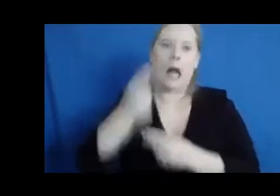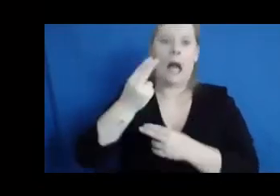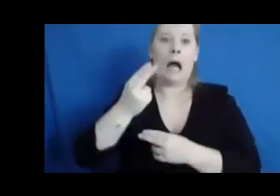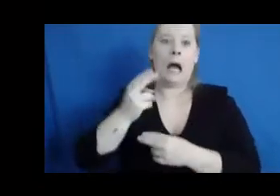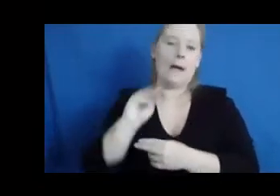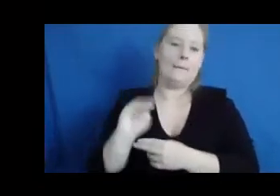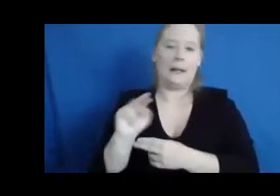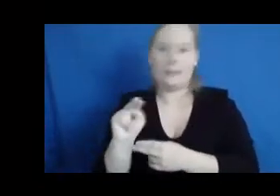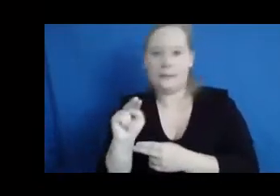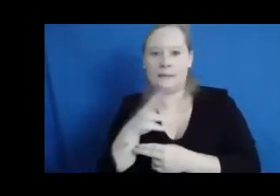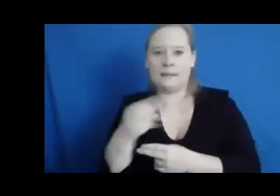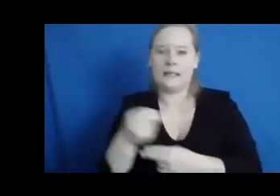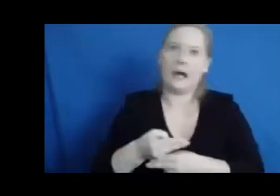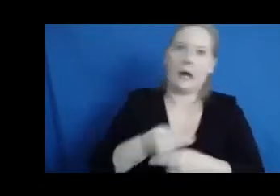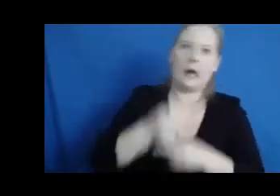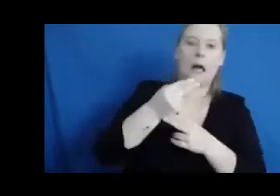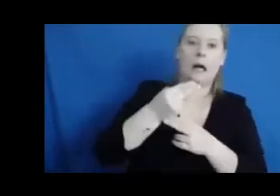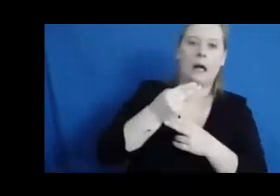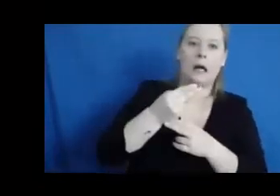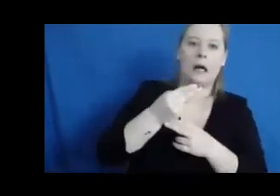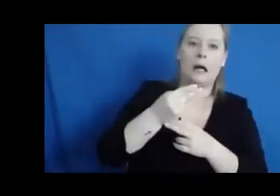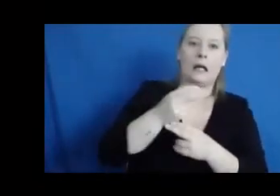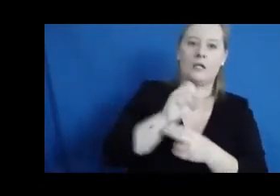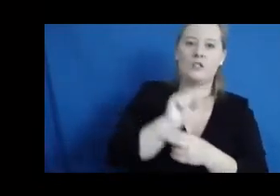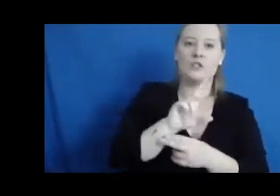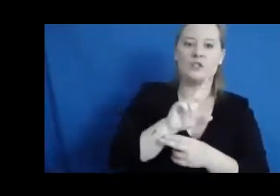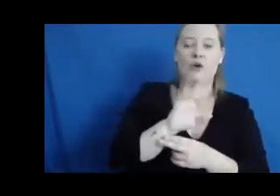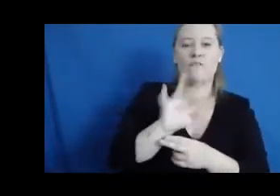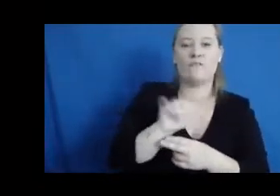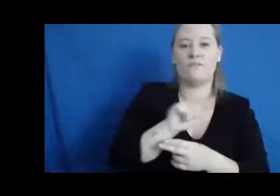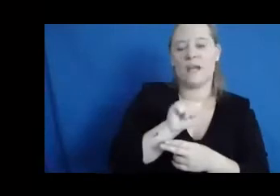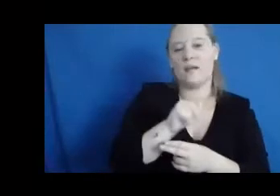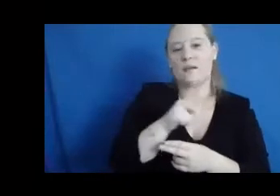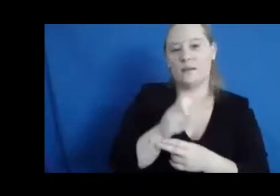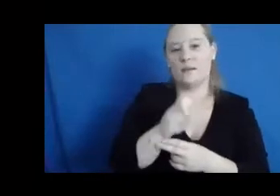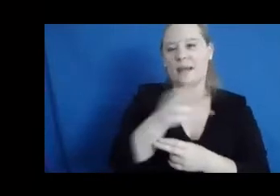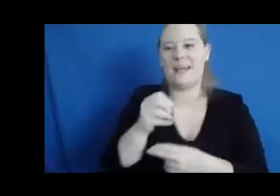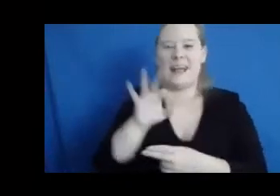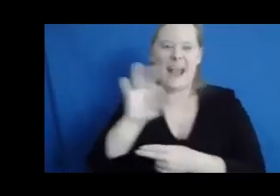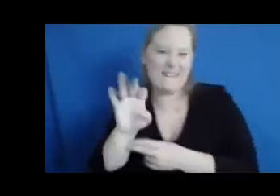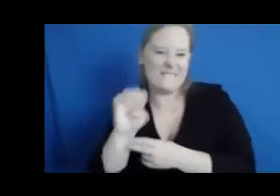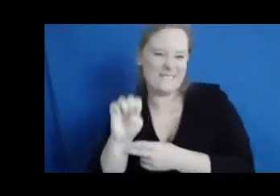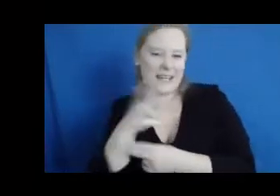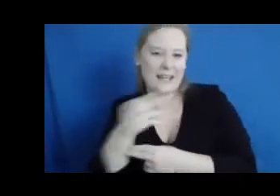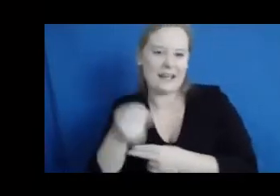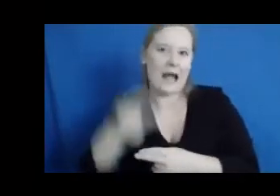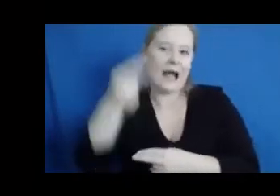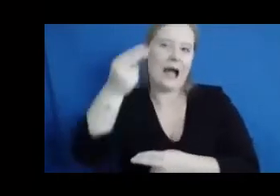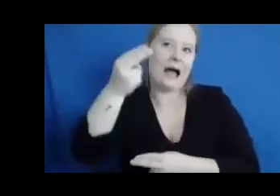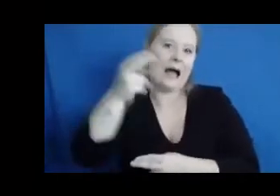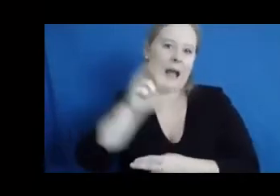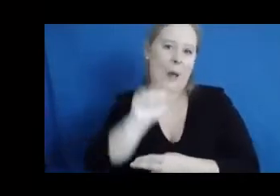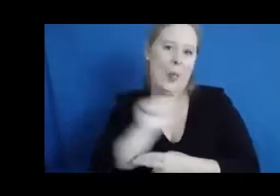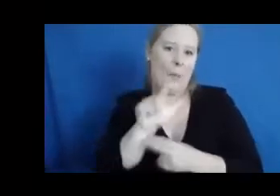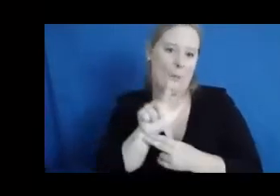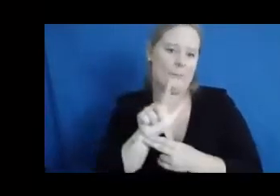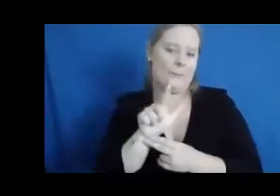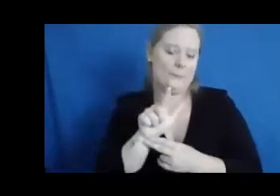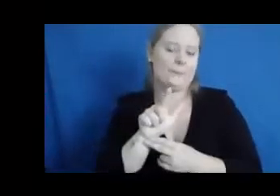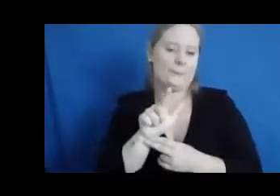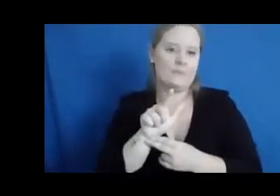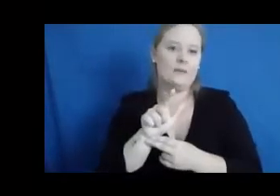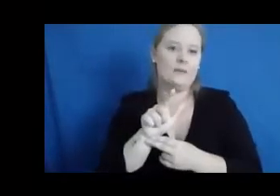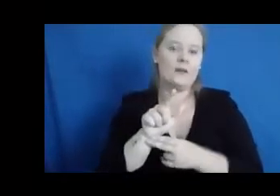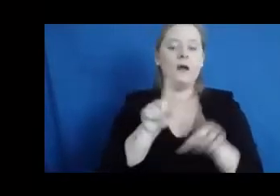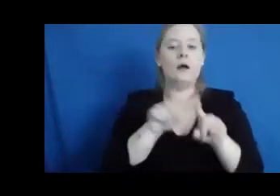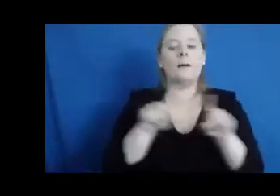see elevated sulfate, iron, and a few places where we see elevated aluminum. And the fact of the matter is